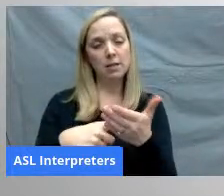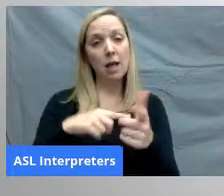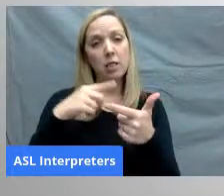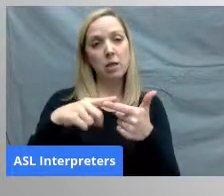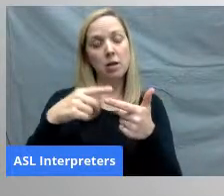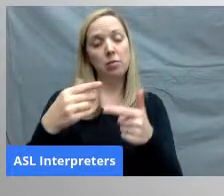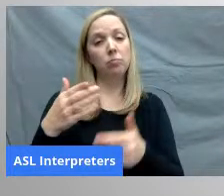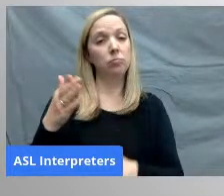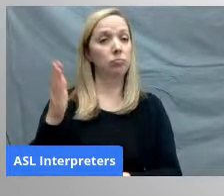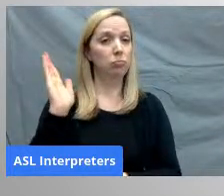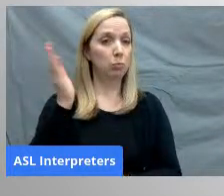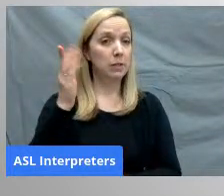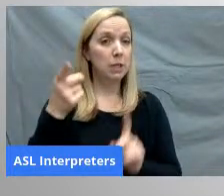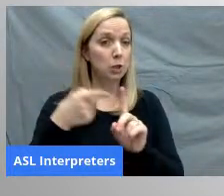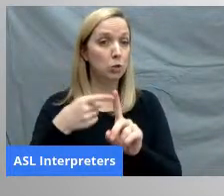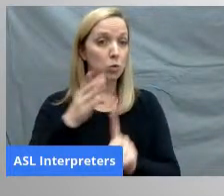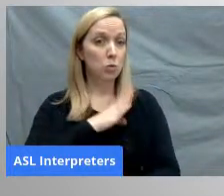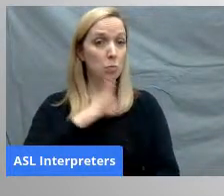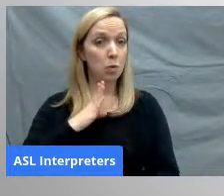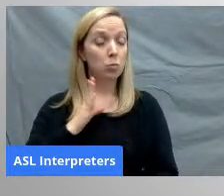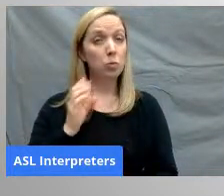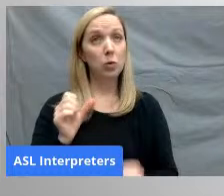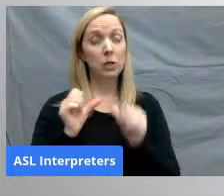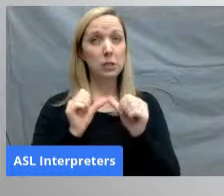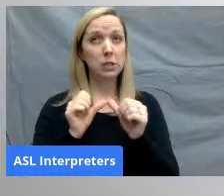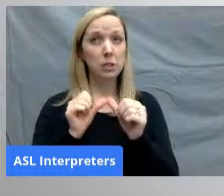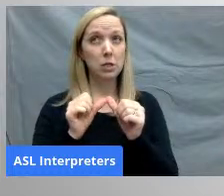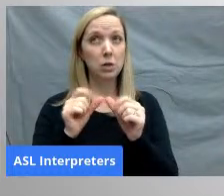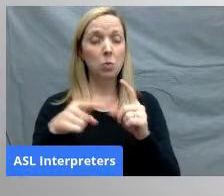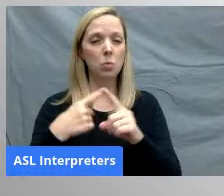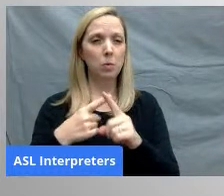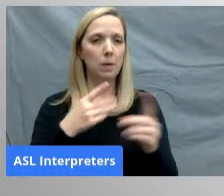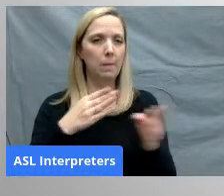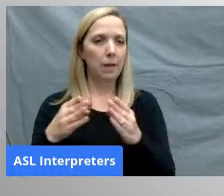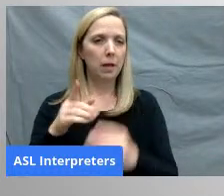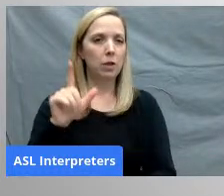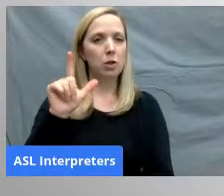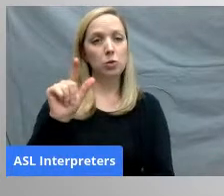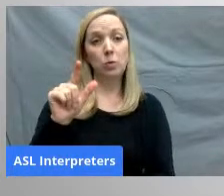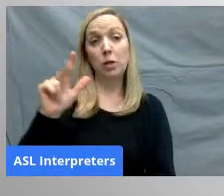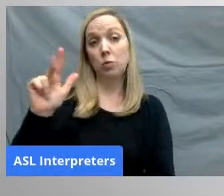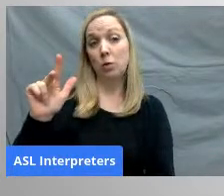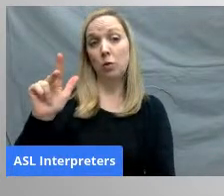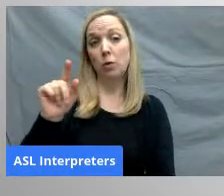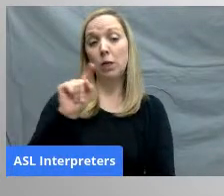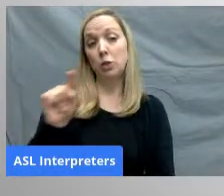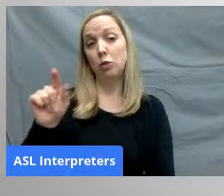committee a year and a half from now to get the 2023-24 calendar.